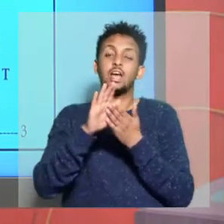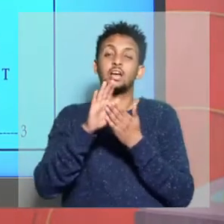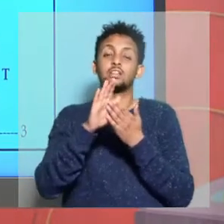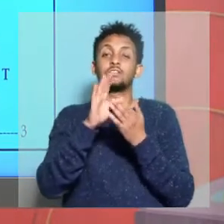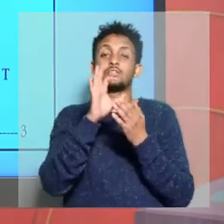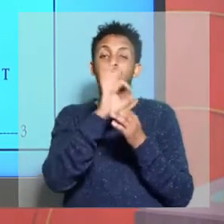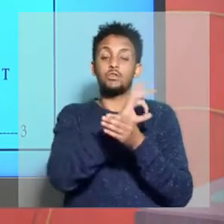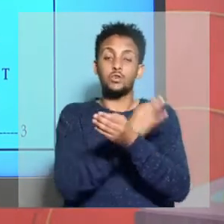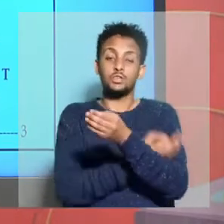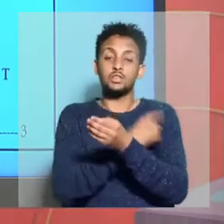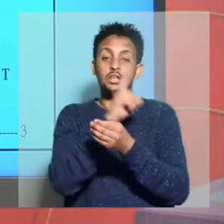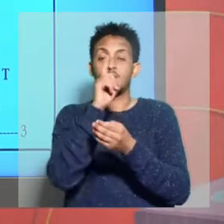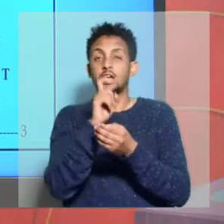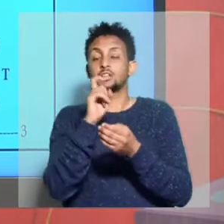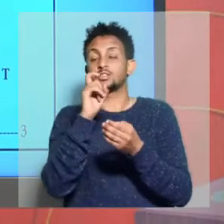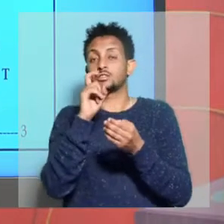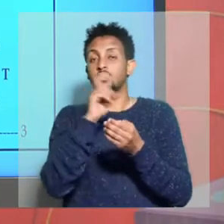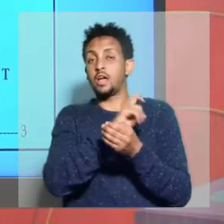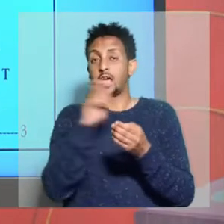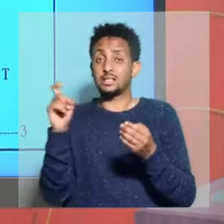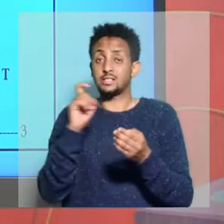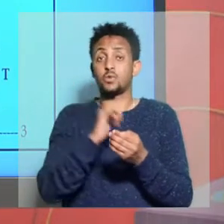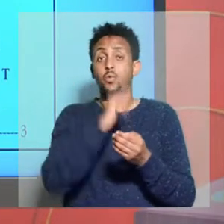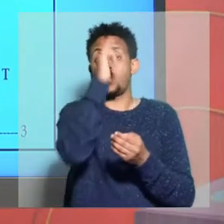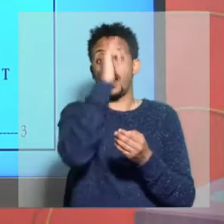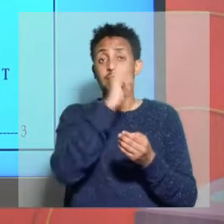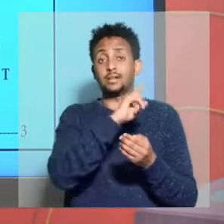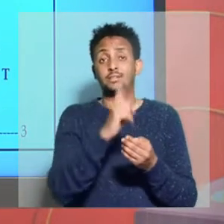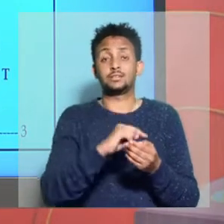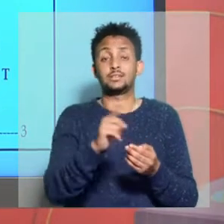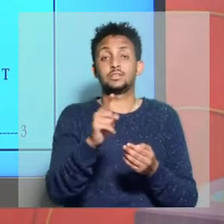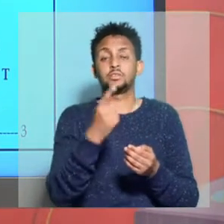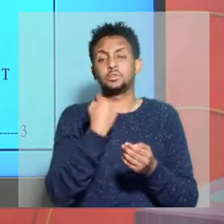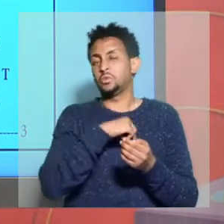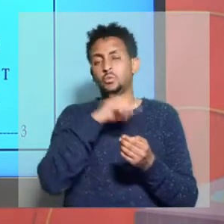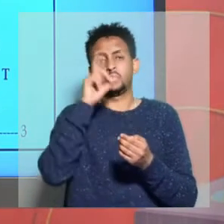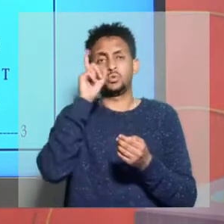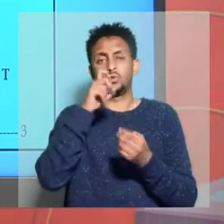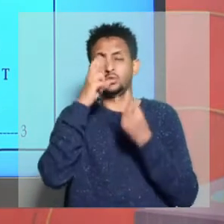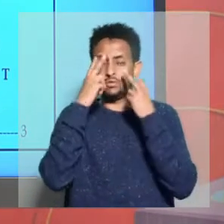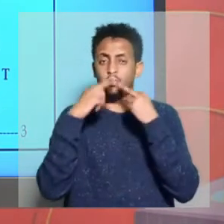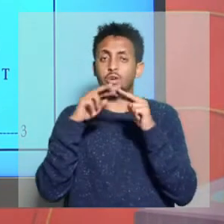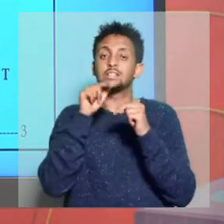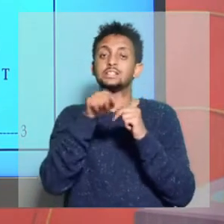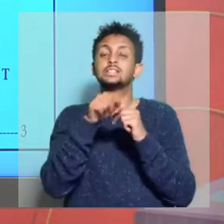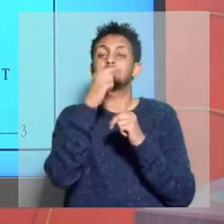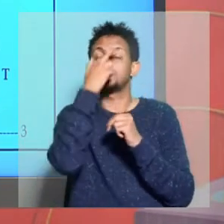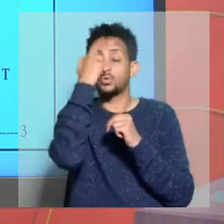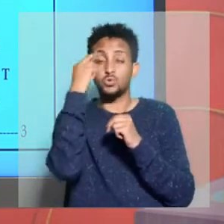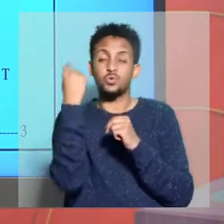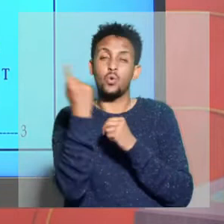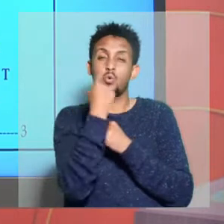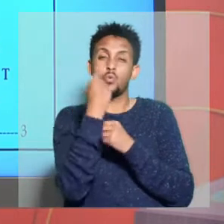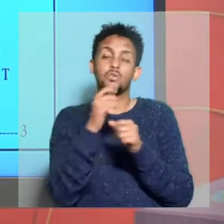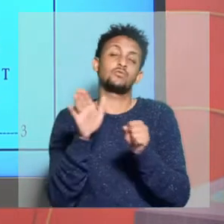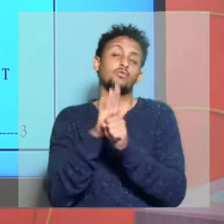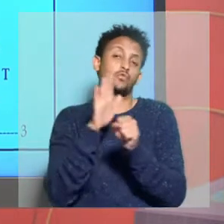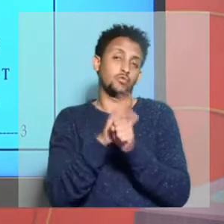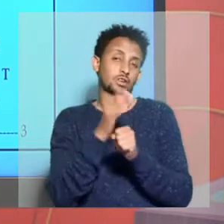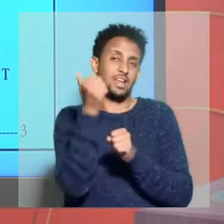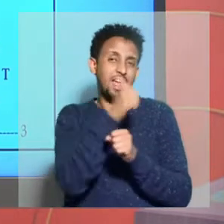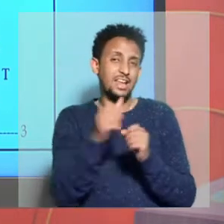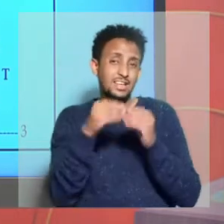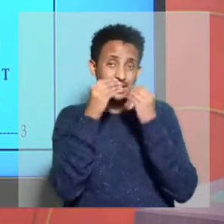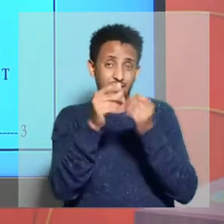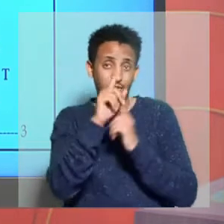along X, along Y, and along Z are all must be 0. Actually, you don't focus on Z because it's always fulfilled. For any